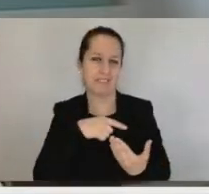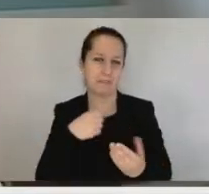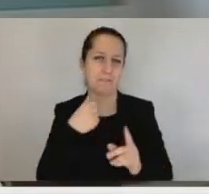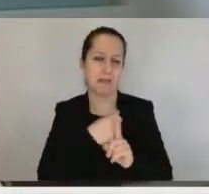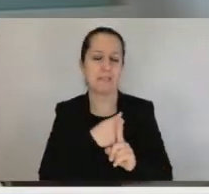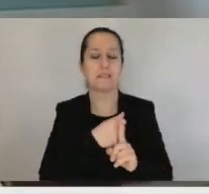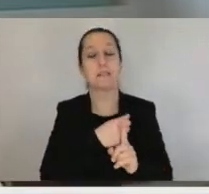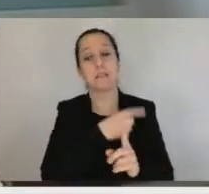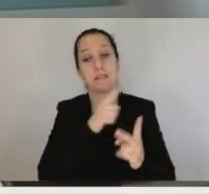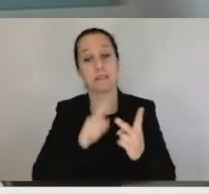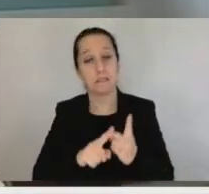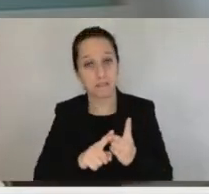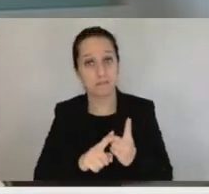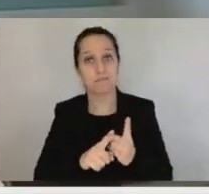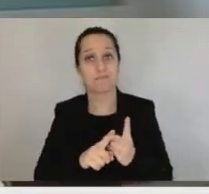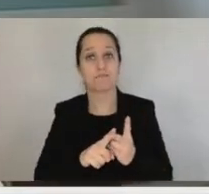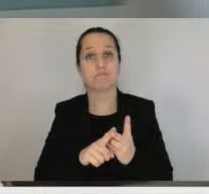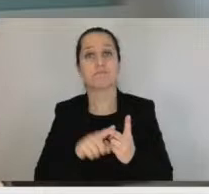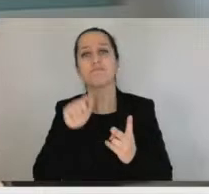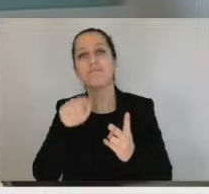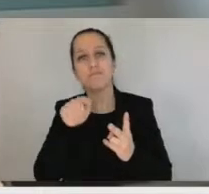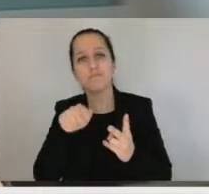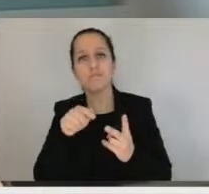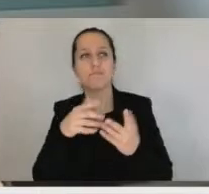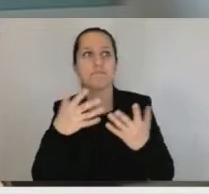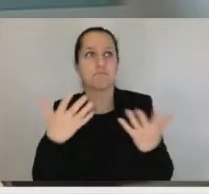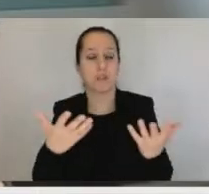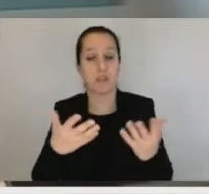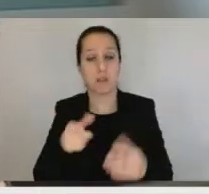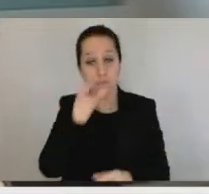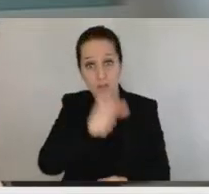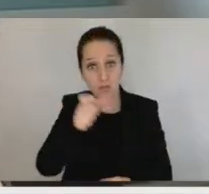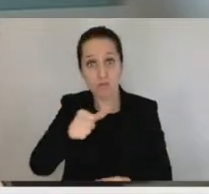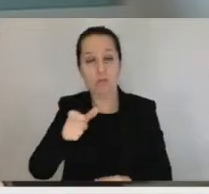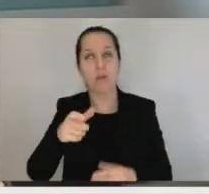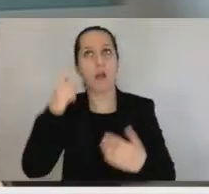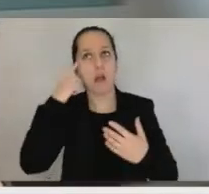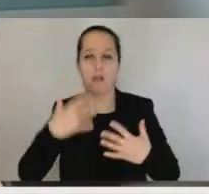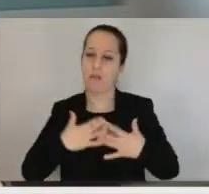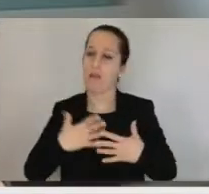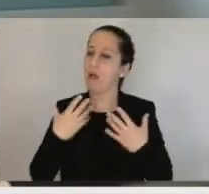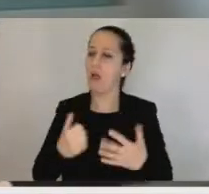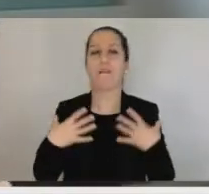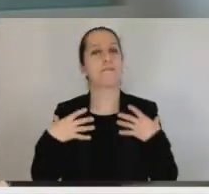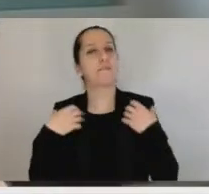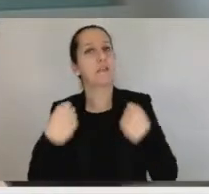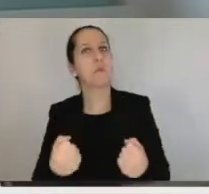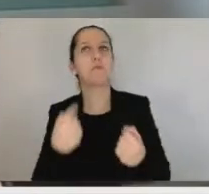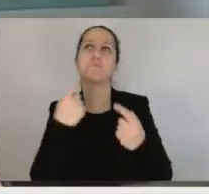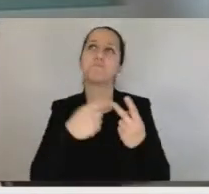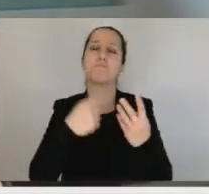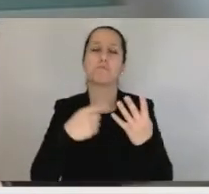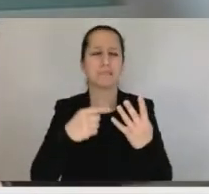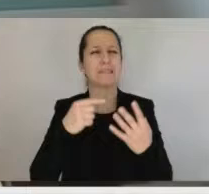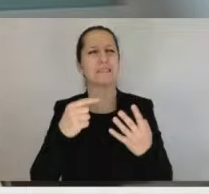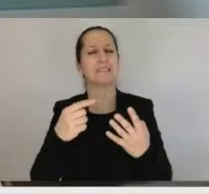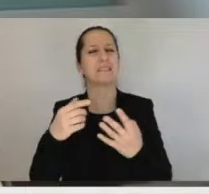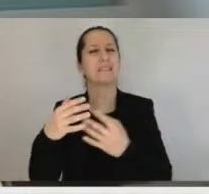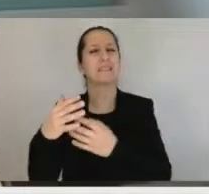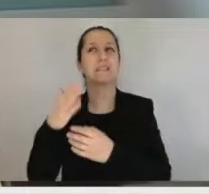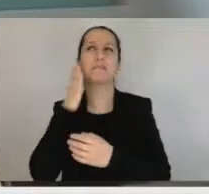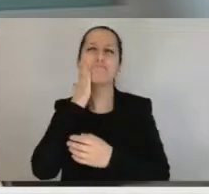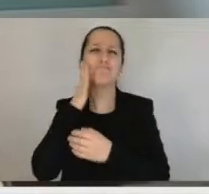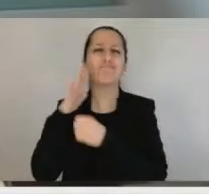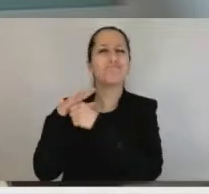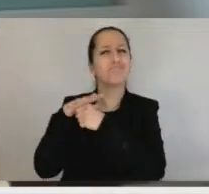social determinants of health. Racism can damage health because people of particular ethnicities